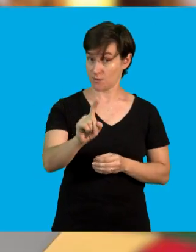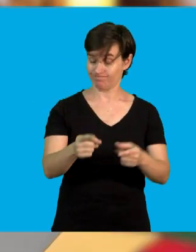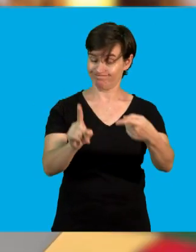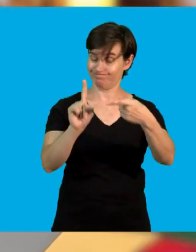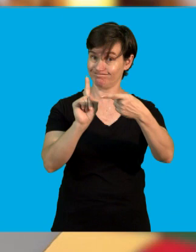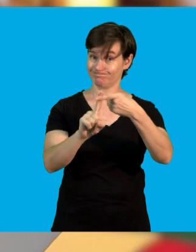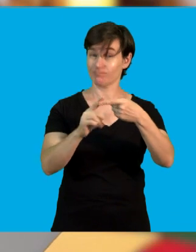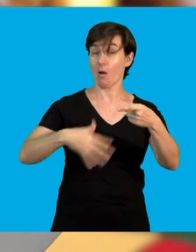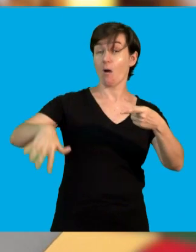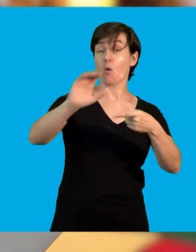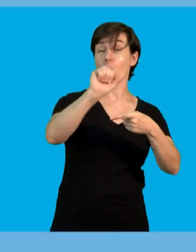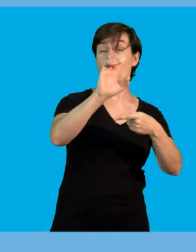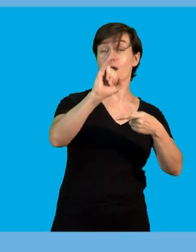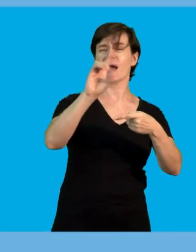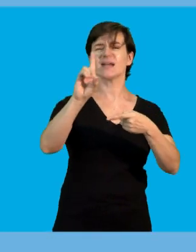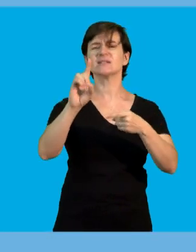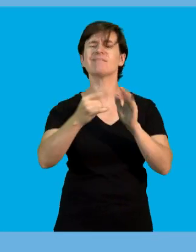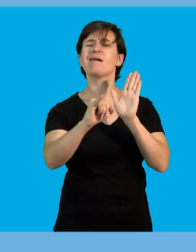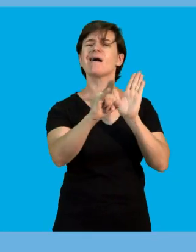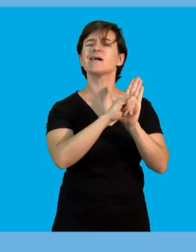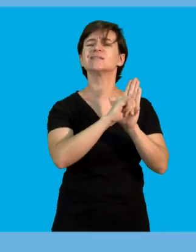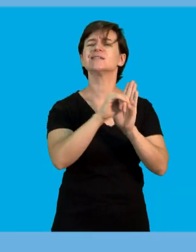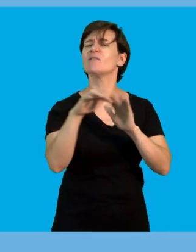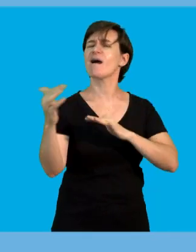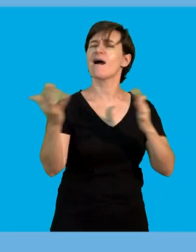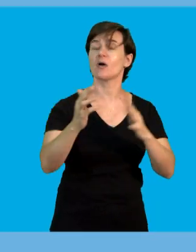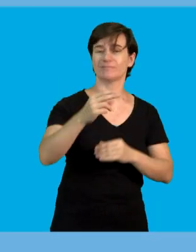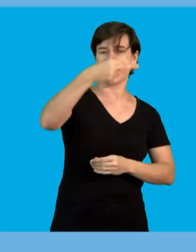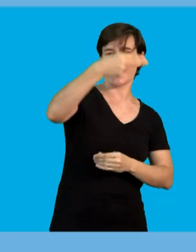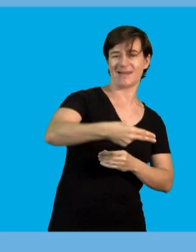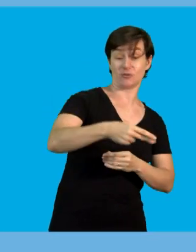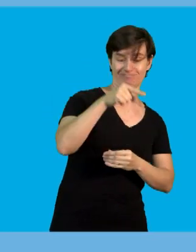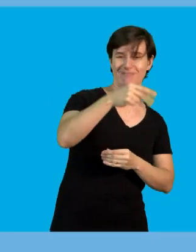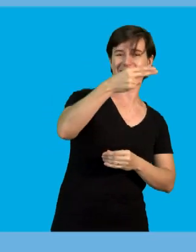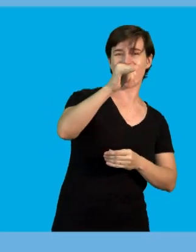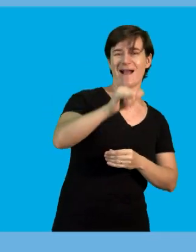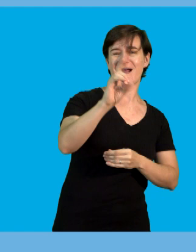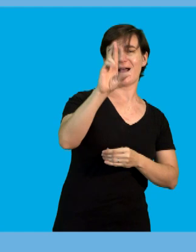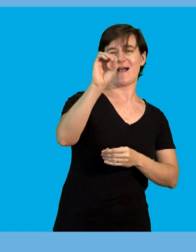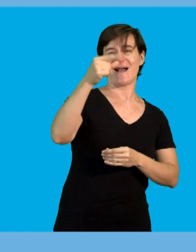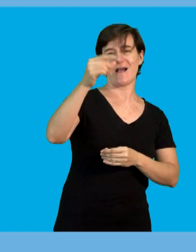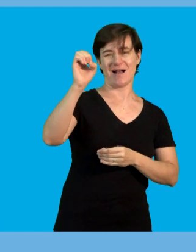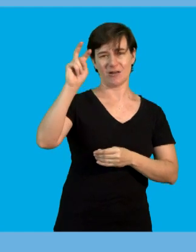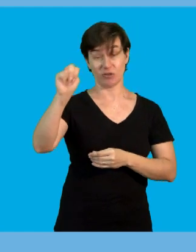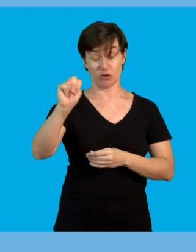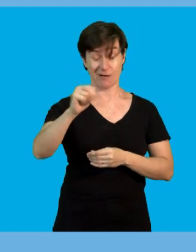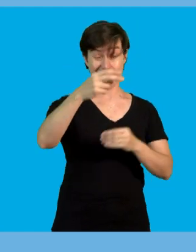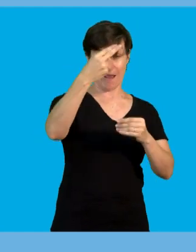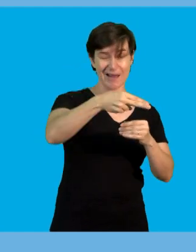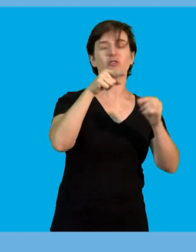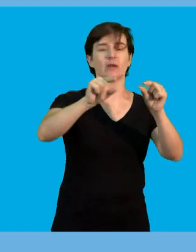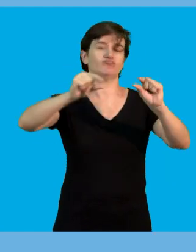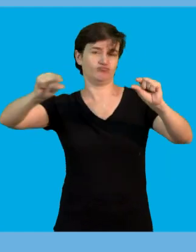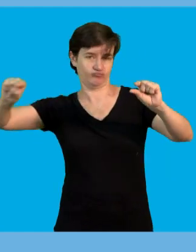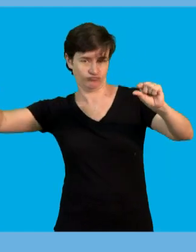that number one, all acids can be identified by the H, which is the hydrogen atom that is in front of a molecular formula.